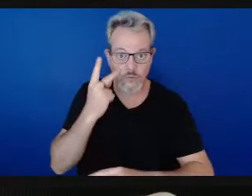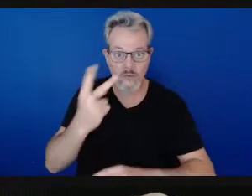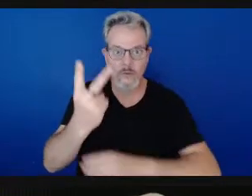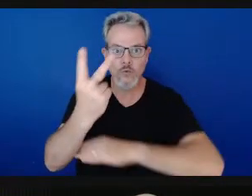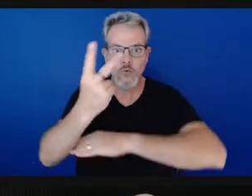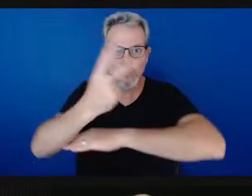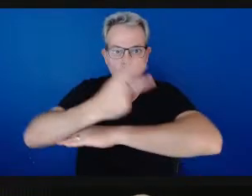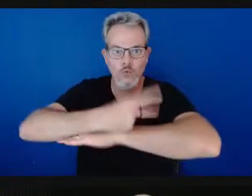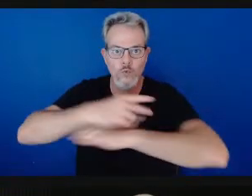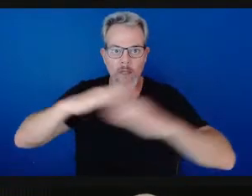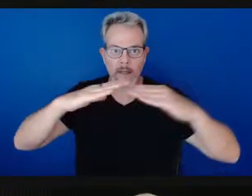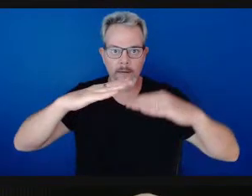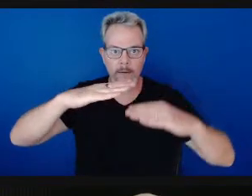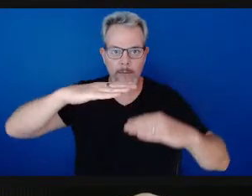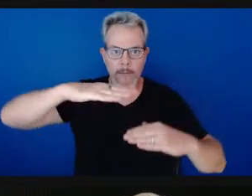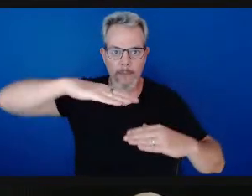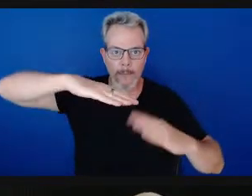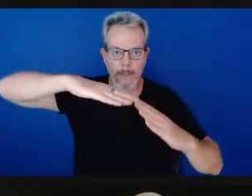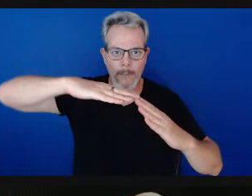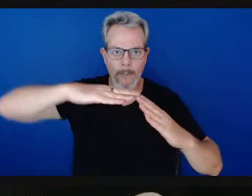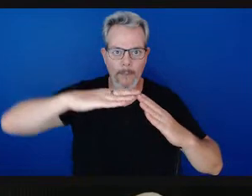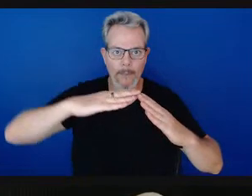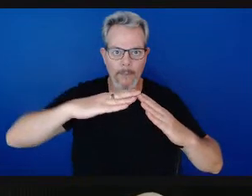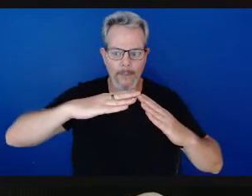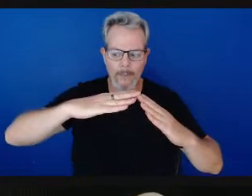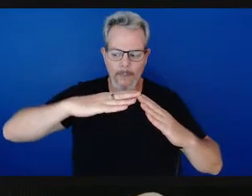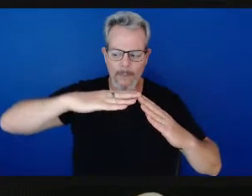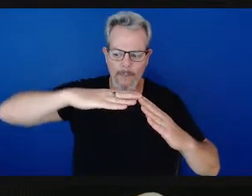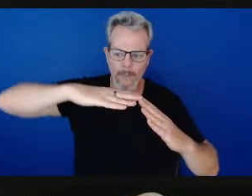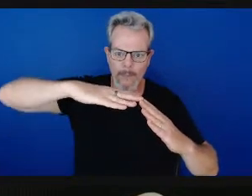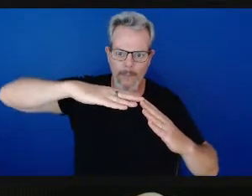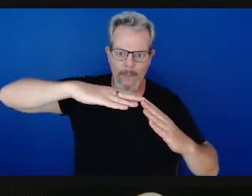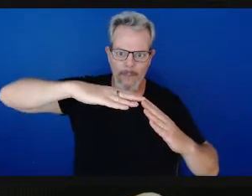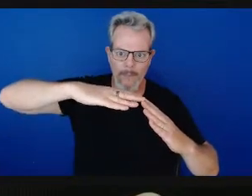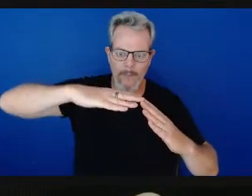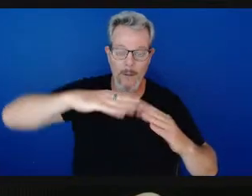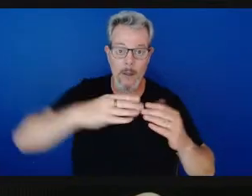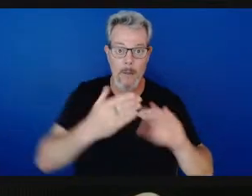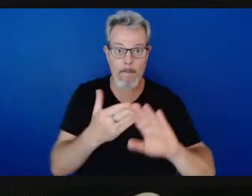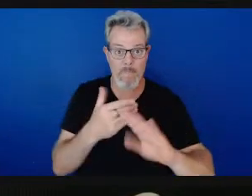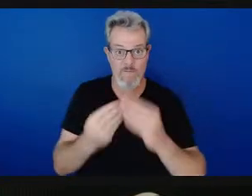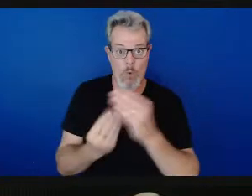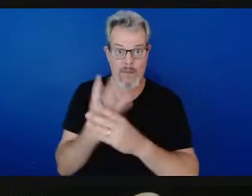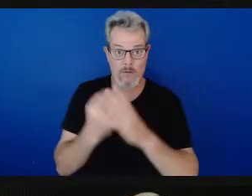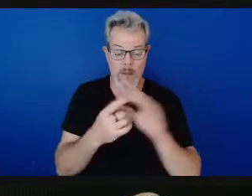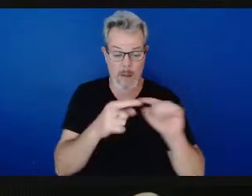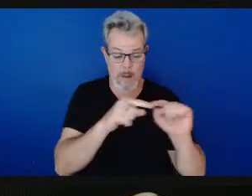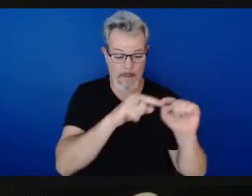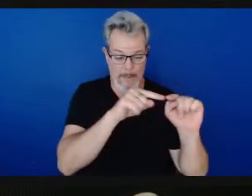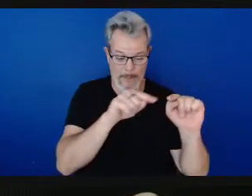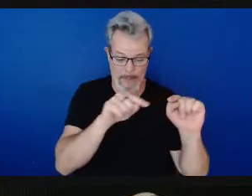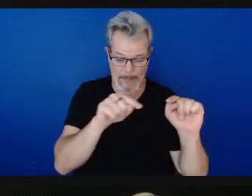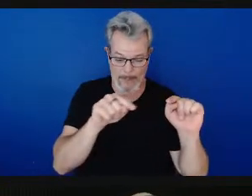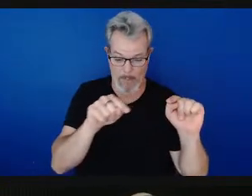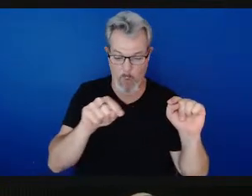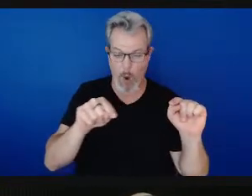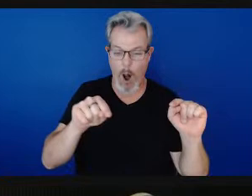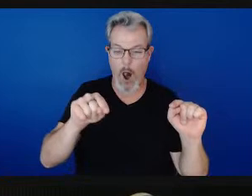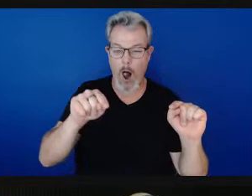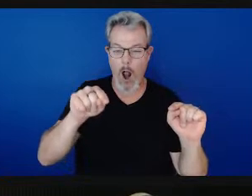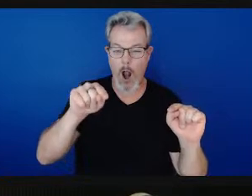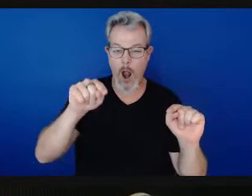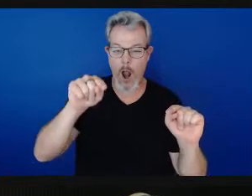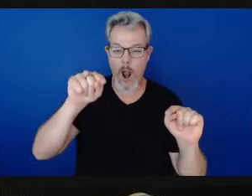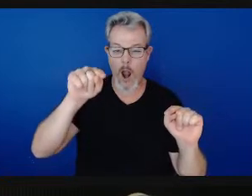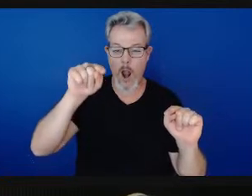at the summit. Prior to the lava breaking out of the ground, the tilt started to sky up, climbed a huge amount